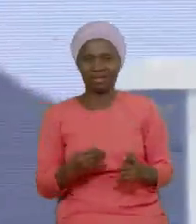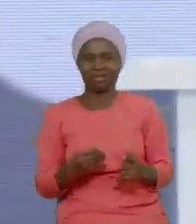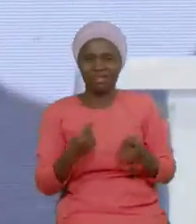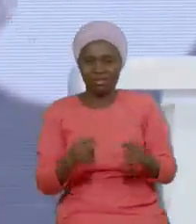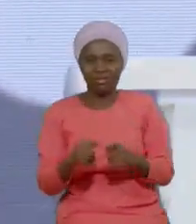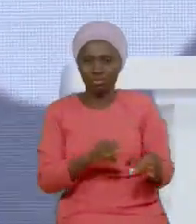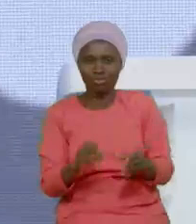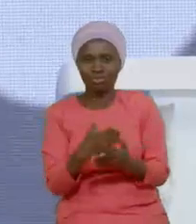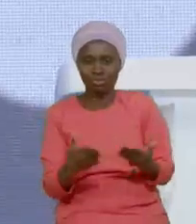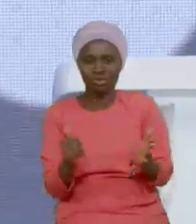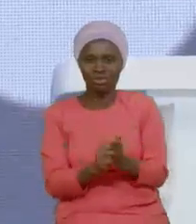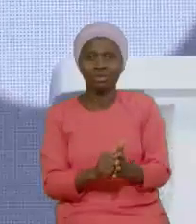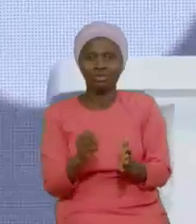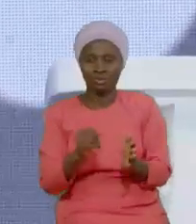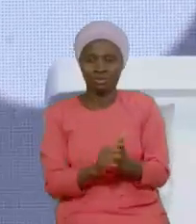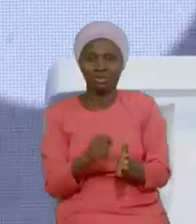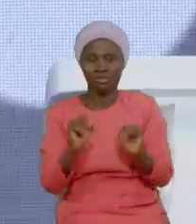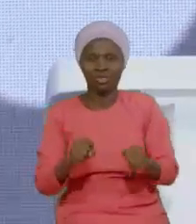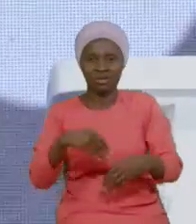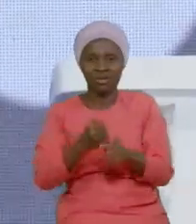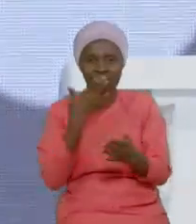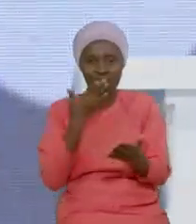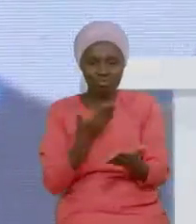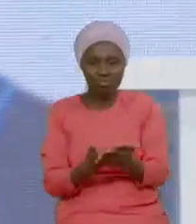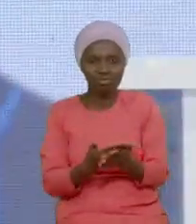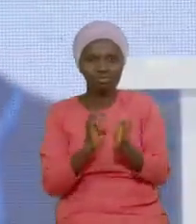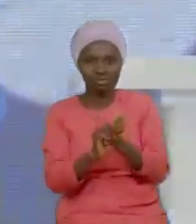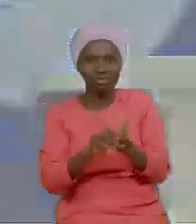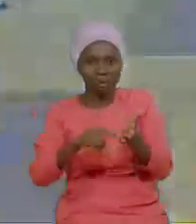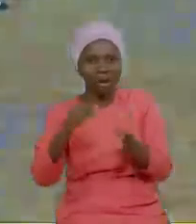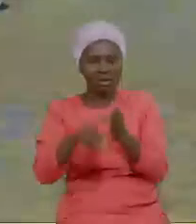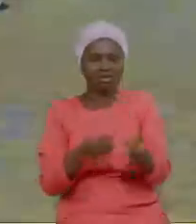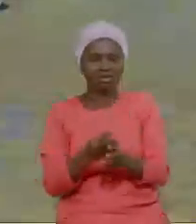will make a mark in the world. They say, I don't care.